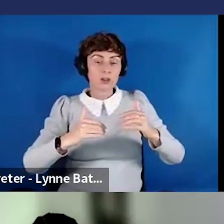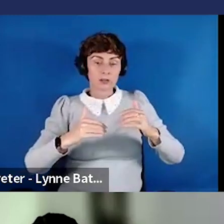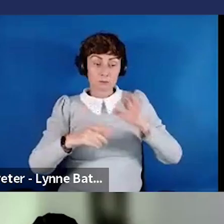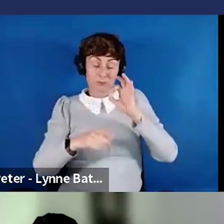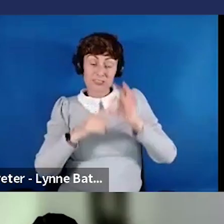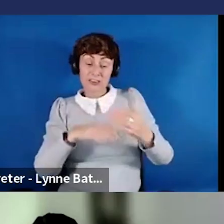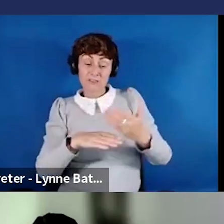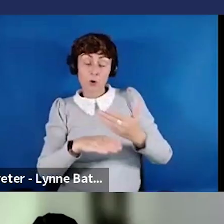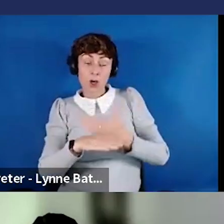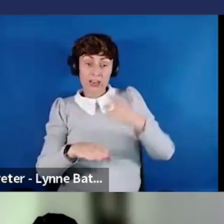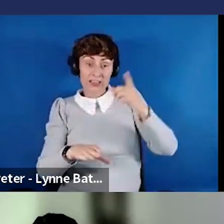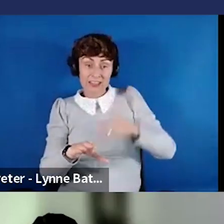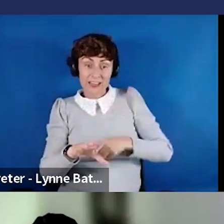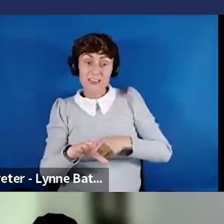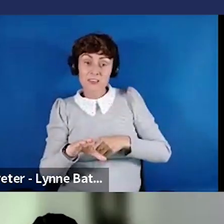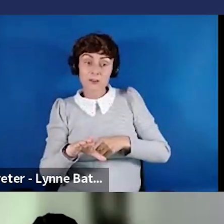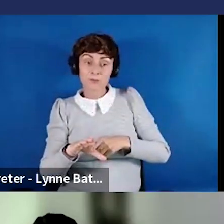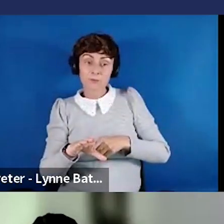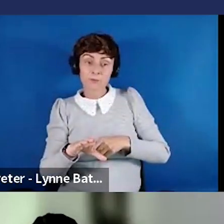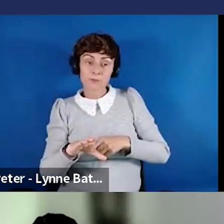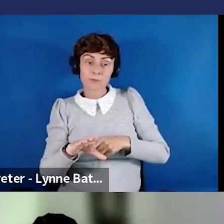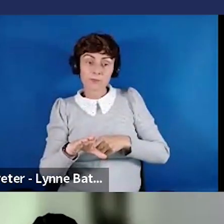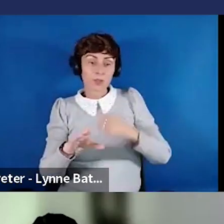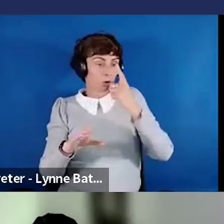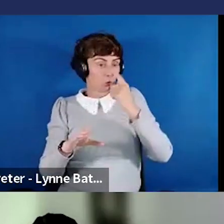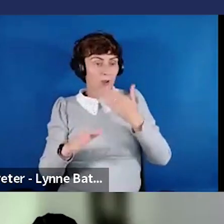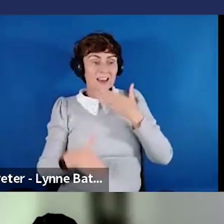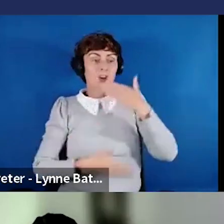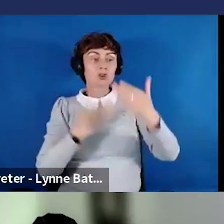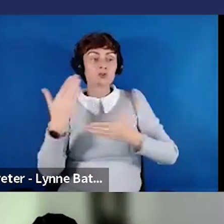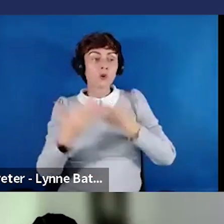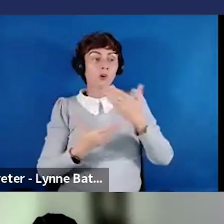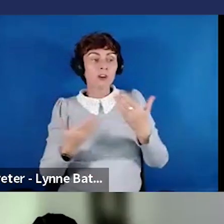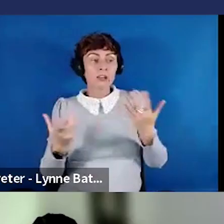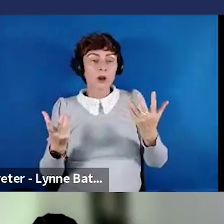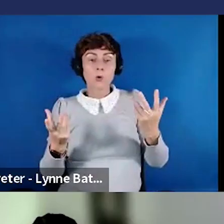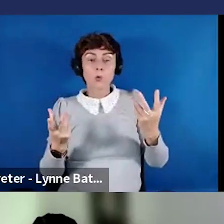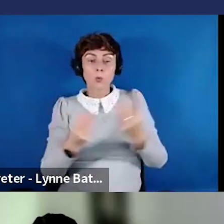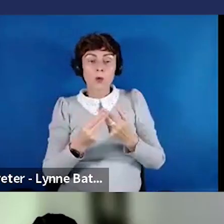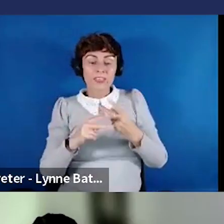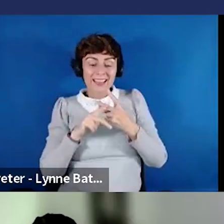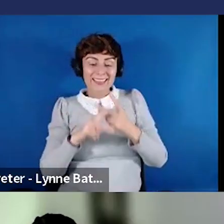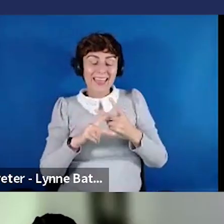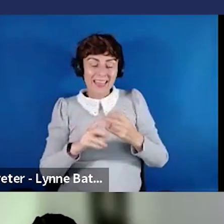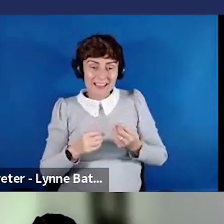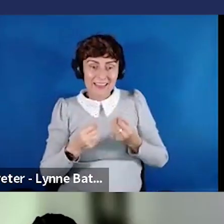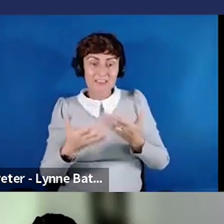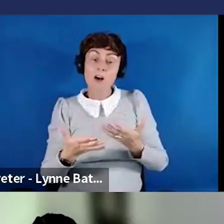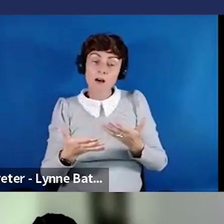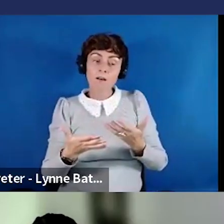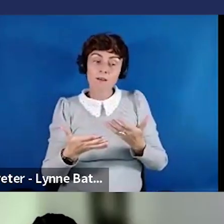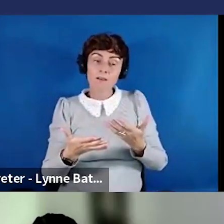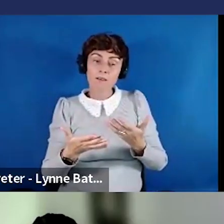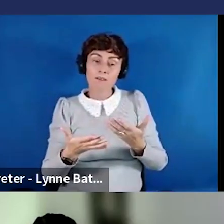setting, with a story with the caregivers and the practitioners and children, is particularly effective to